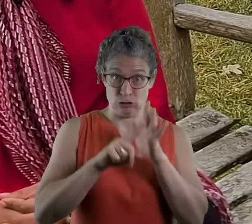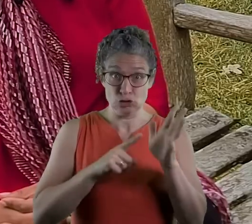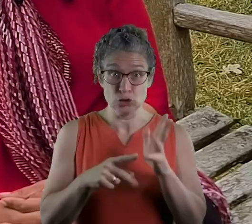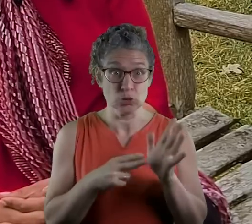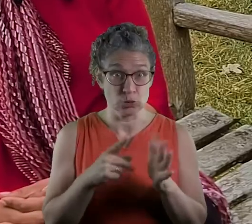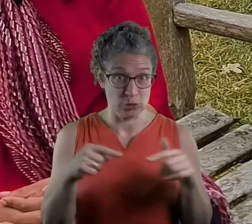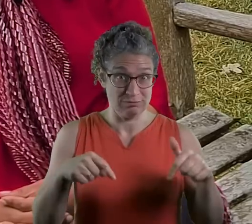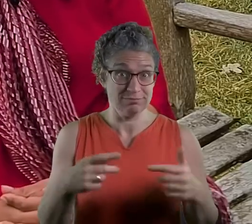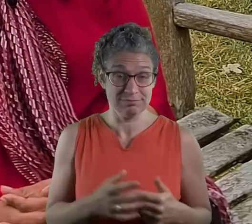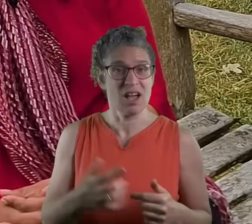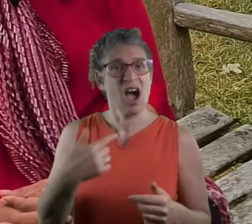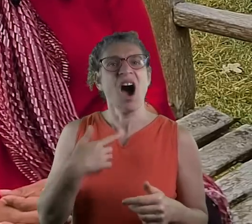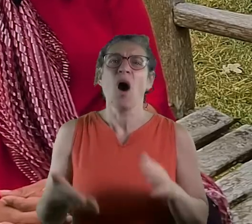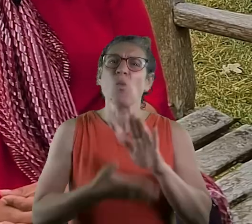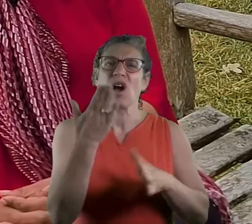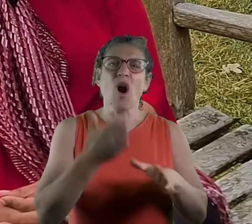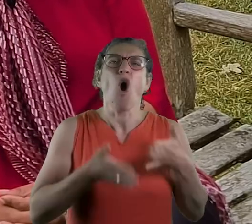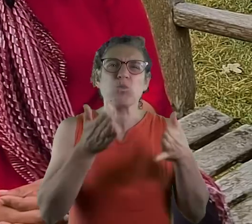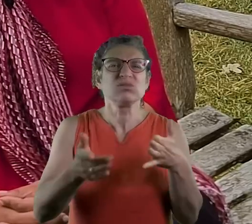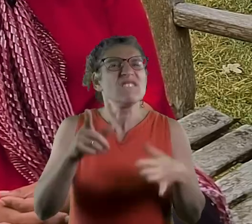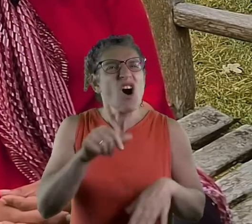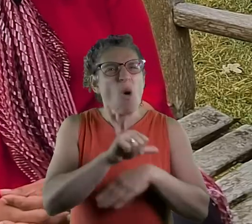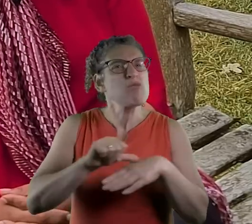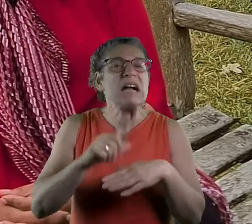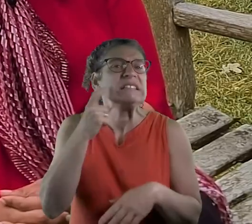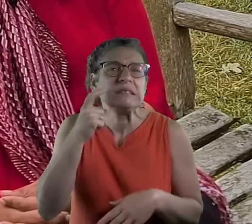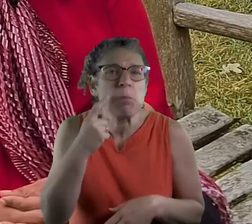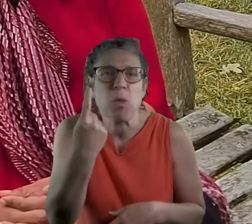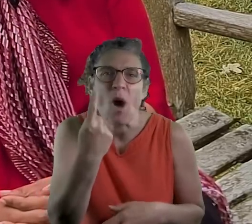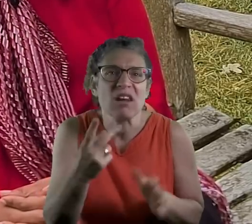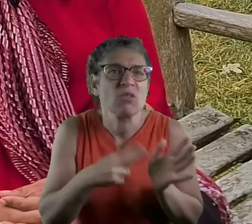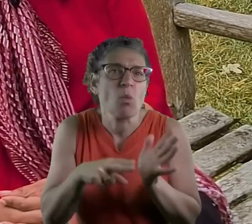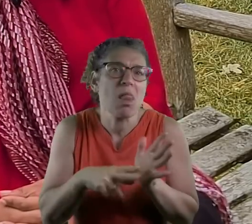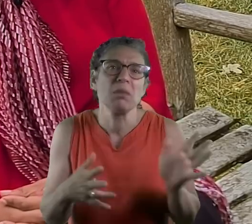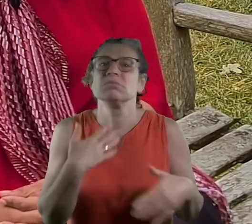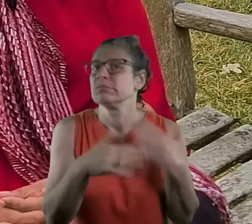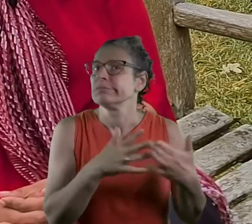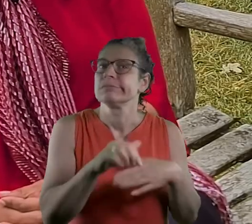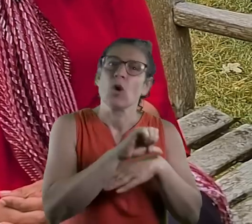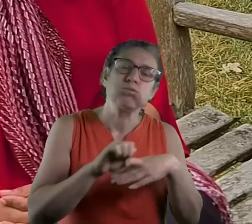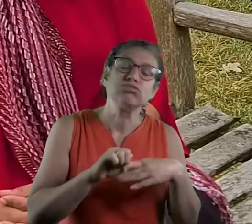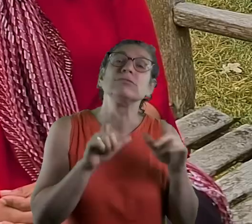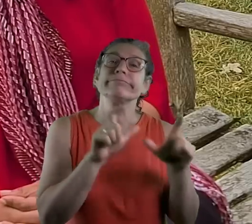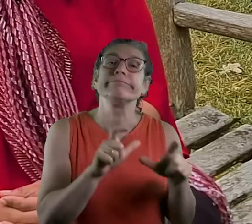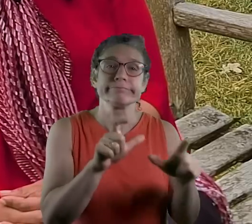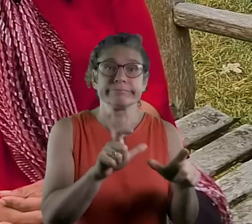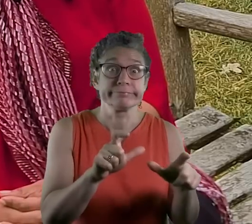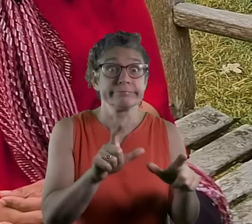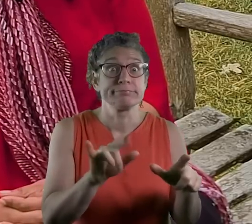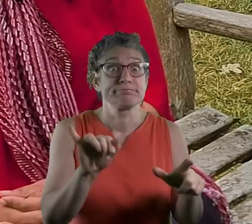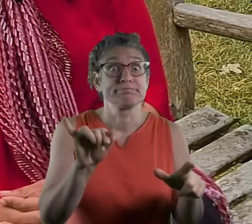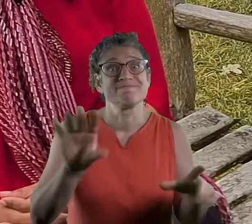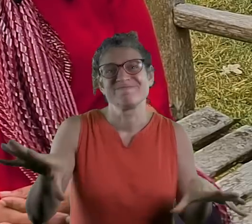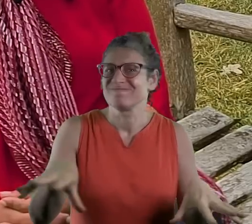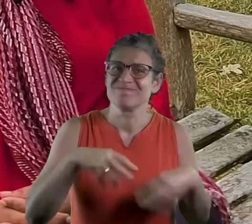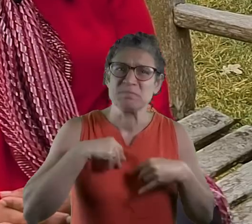time, I was in hospital for a routine operation where I was expected to come out 2 or 3 days later. But unfortunately,